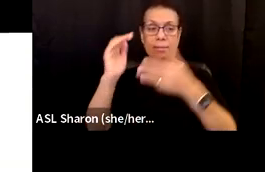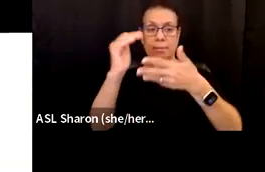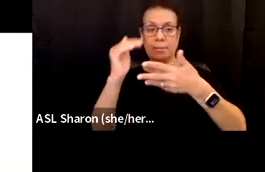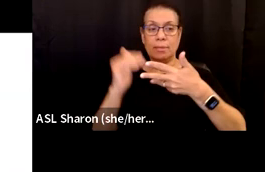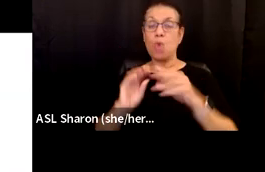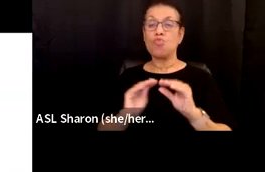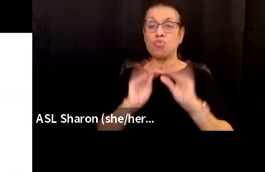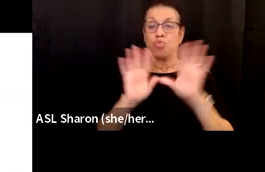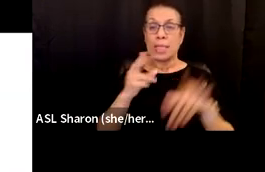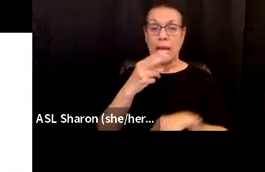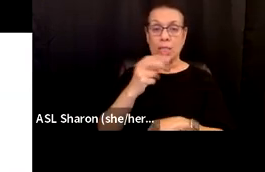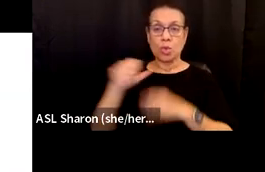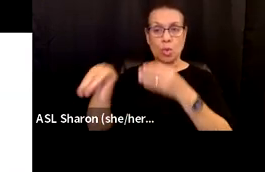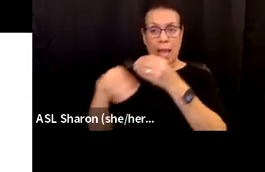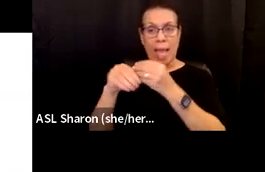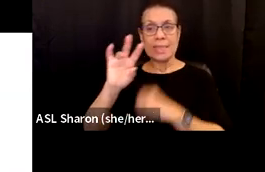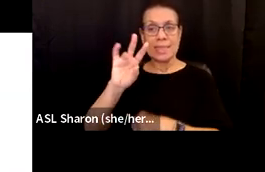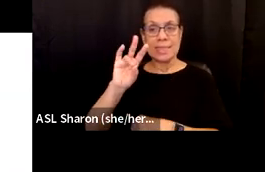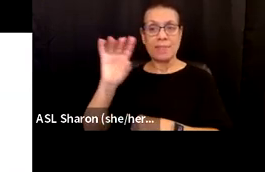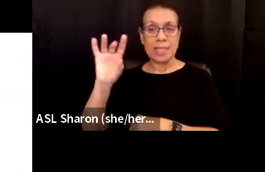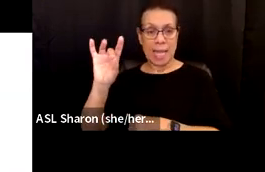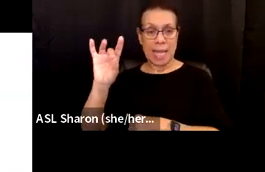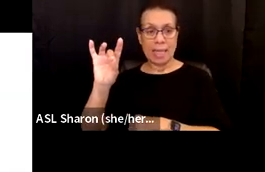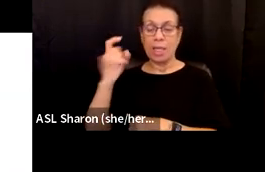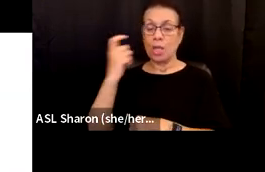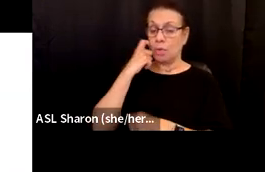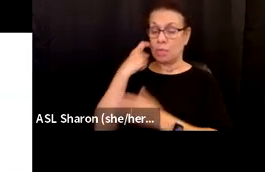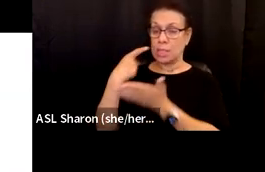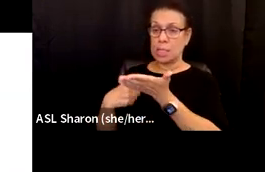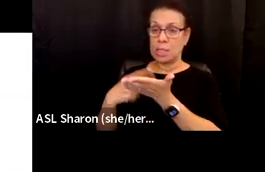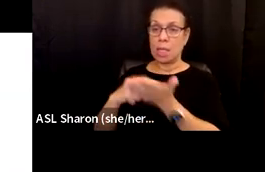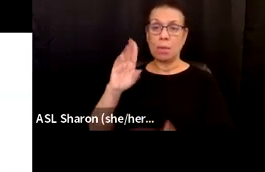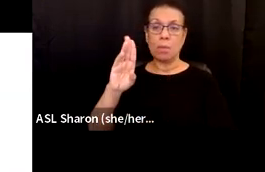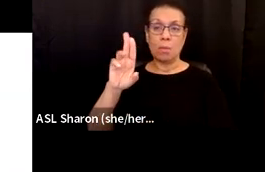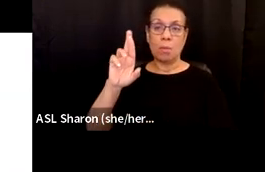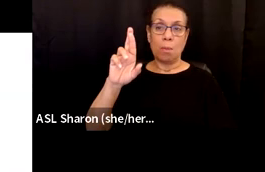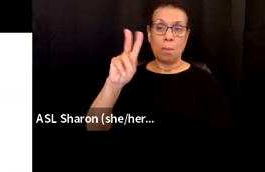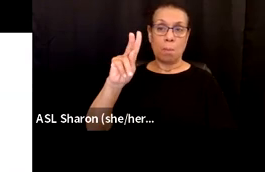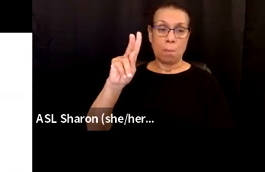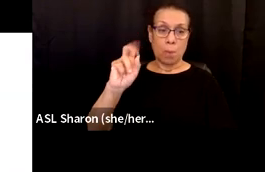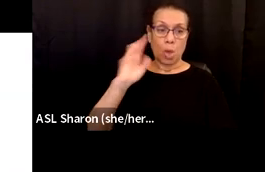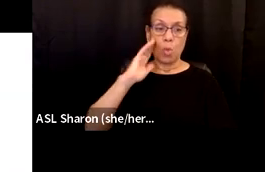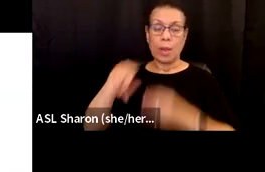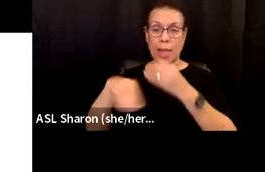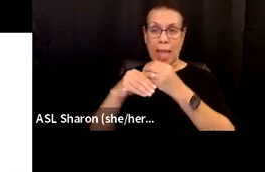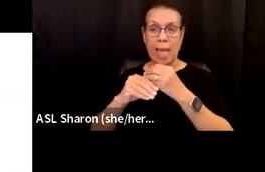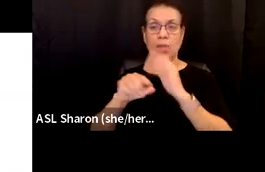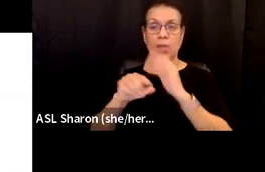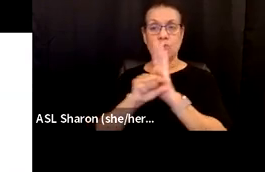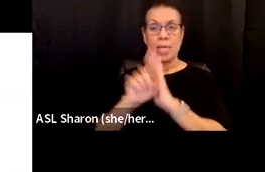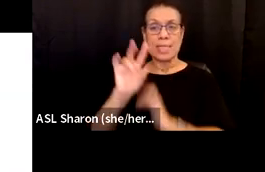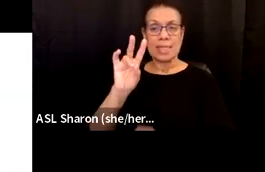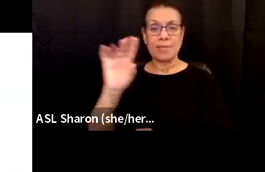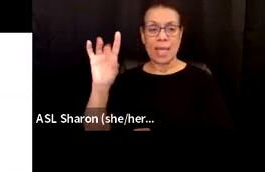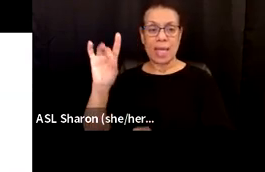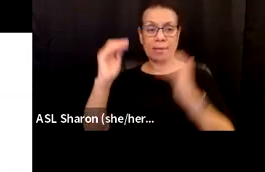seven and eight uh and as we discussed earlier the burke will be adding in grade 7 8 and then the